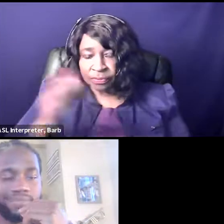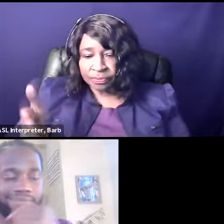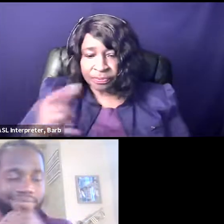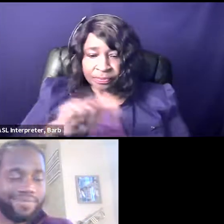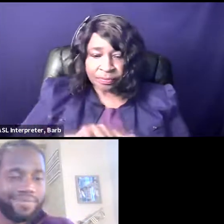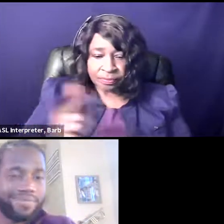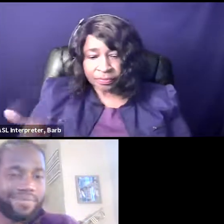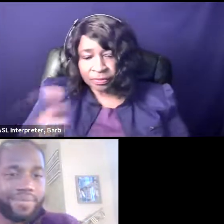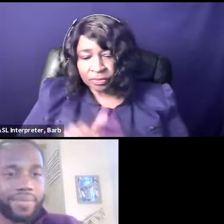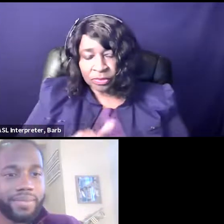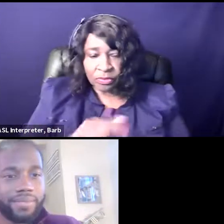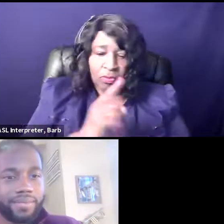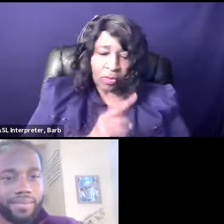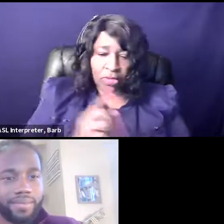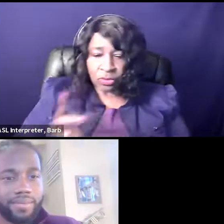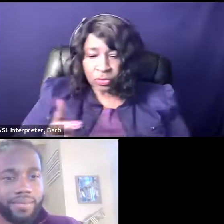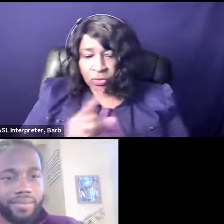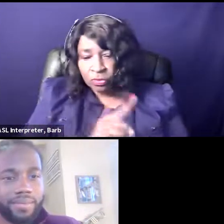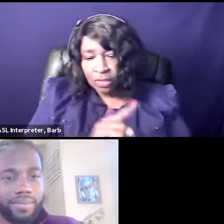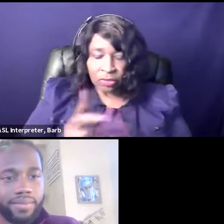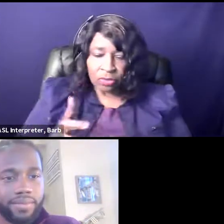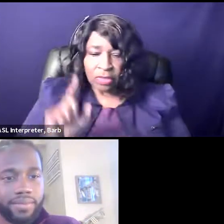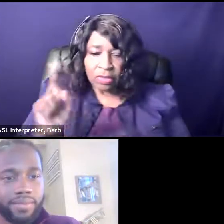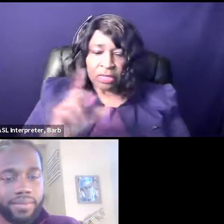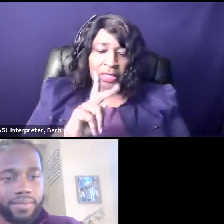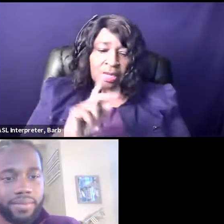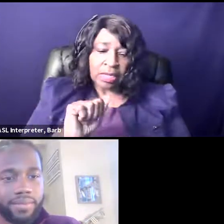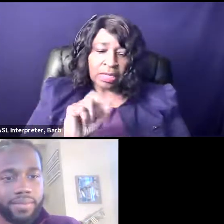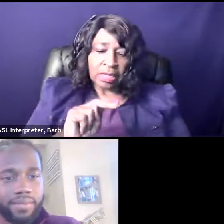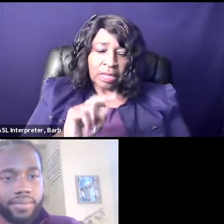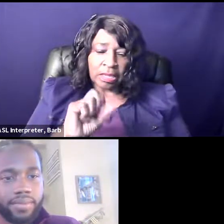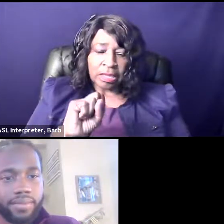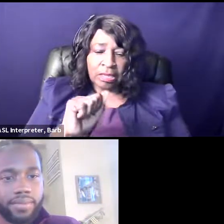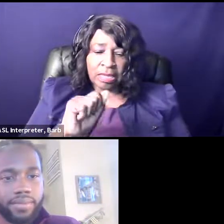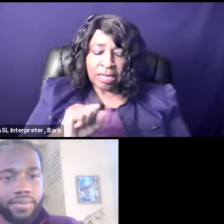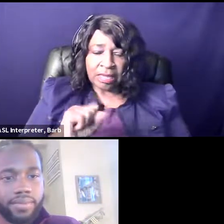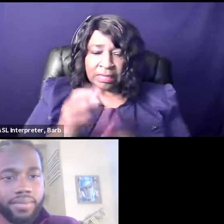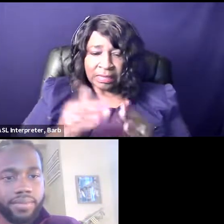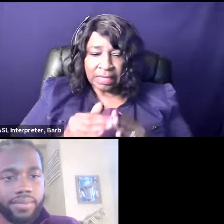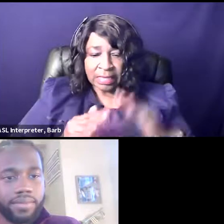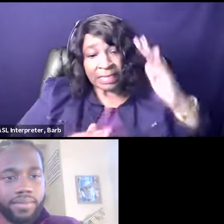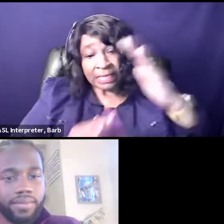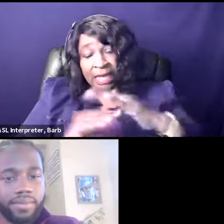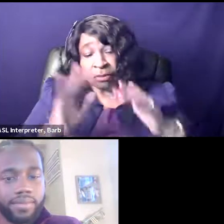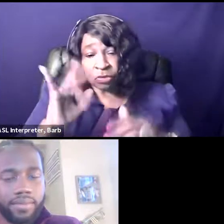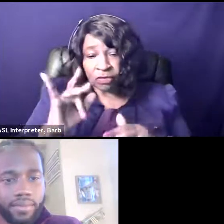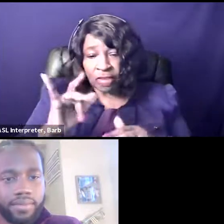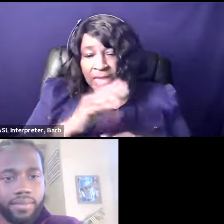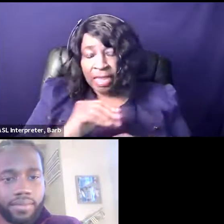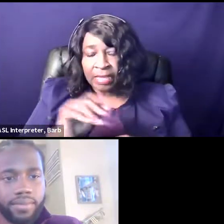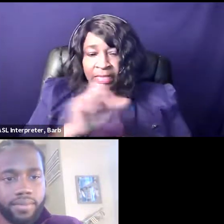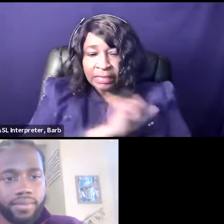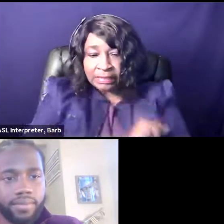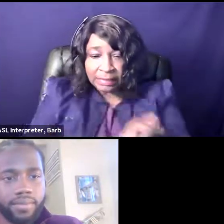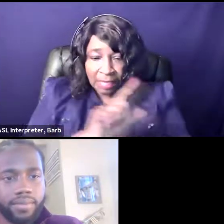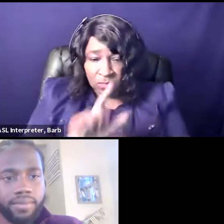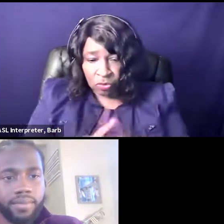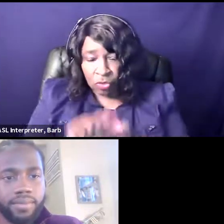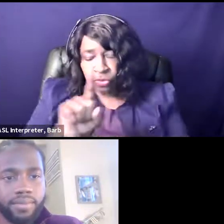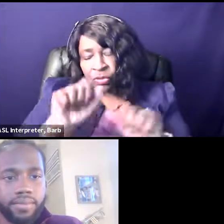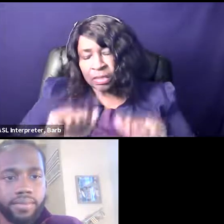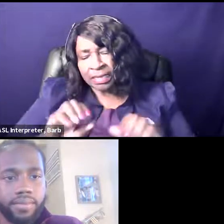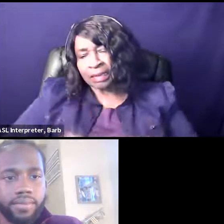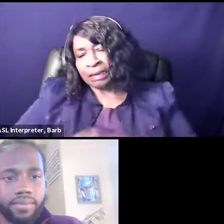2. I was living in Kansas City, which is in the top 25, St. Louis, and so you can clearly look at, some of